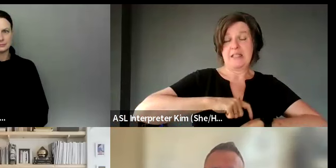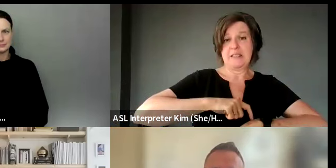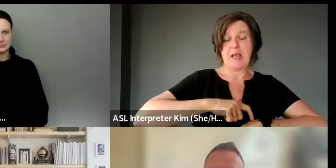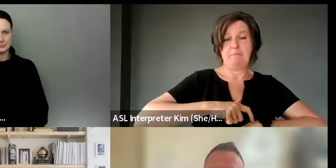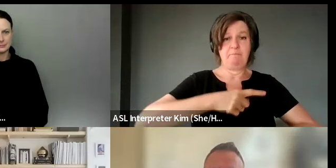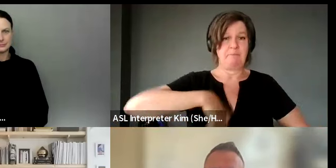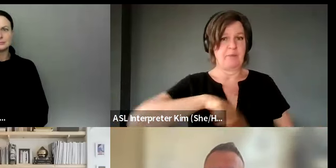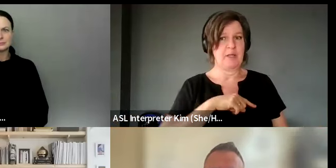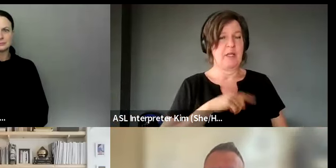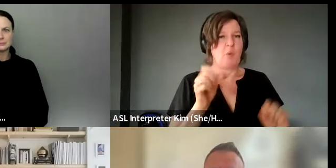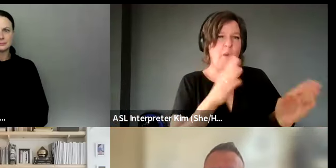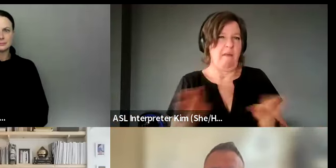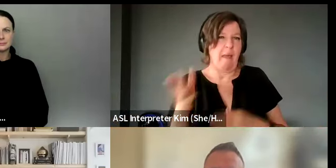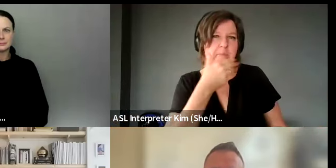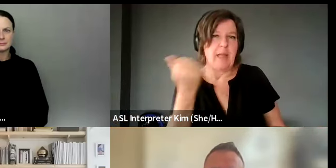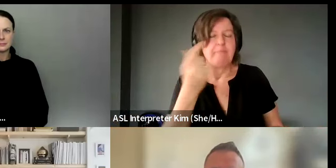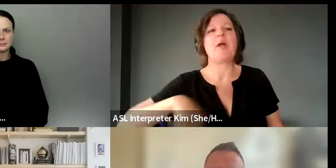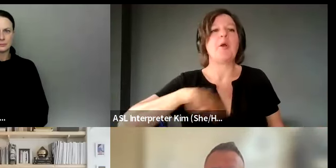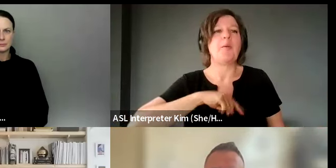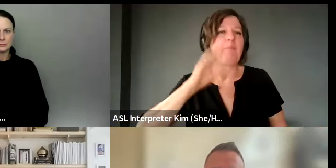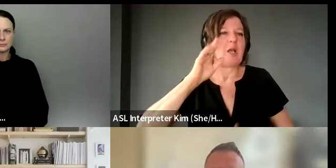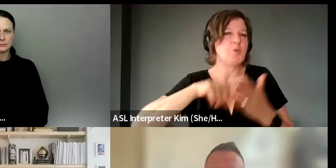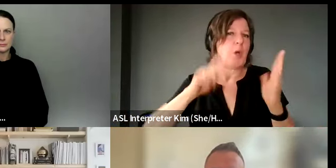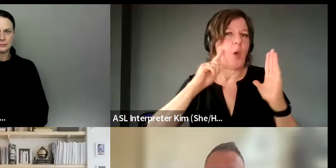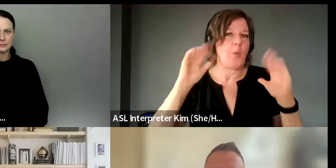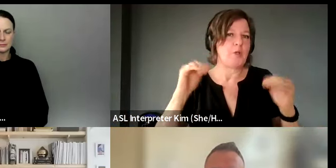we can plan better because we know what to expect, basically.